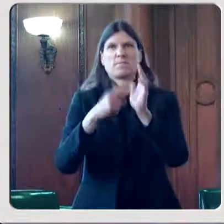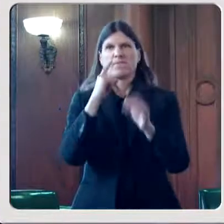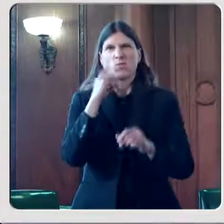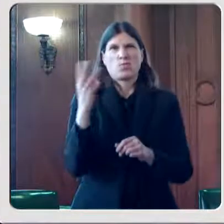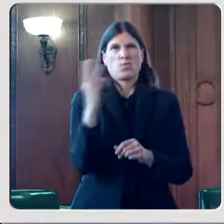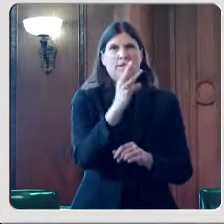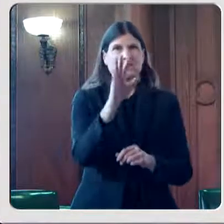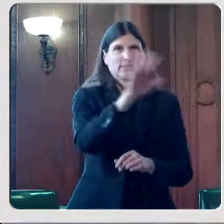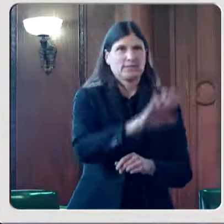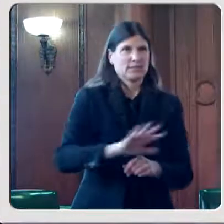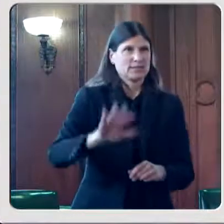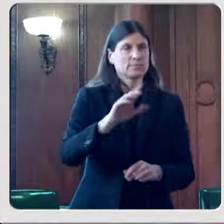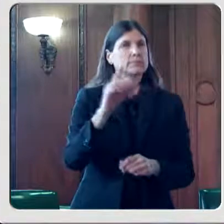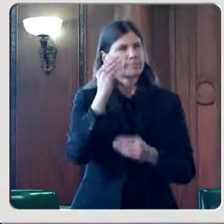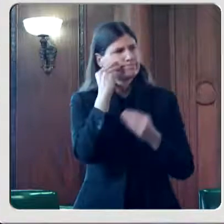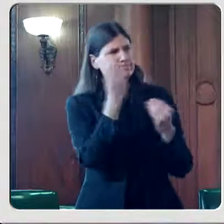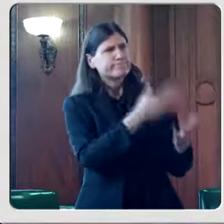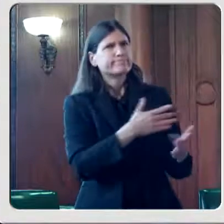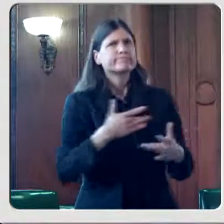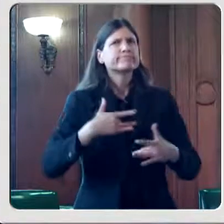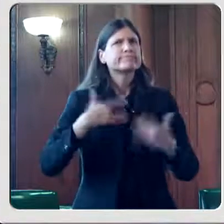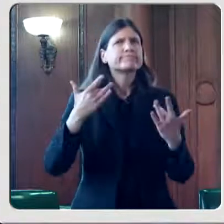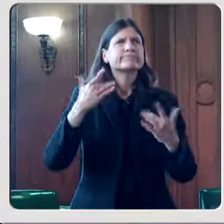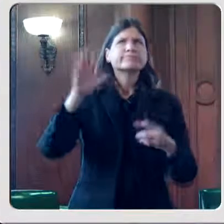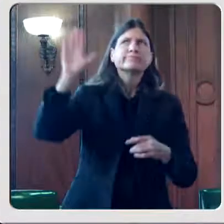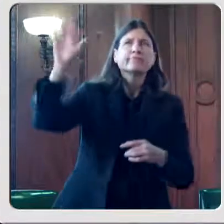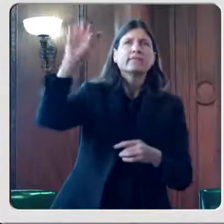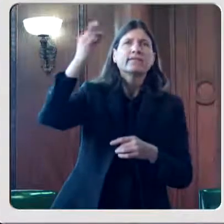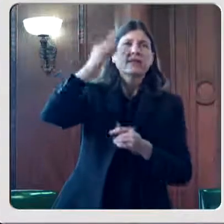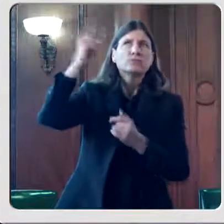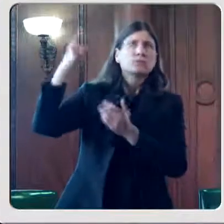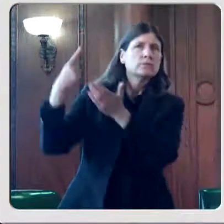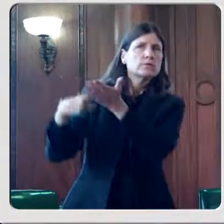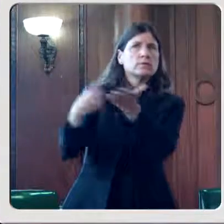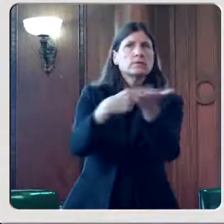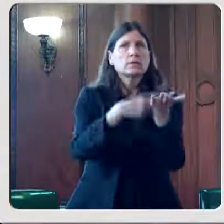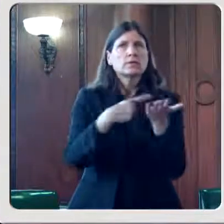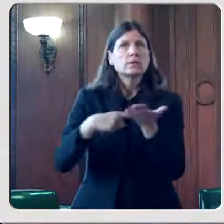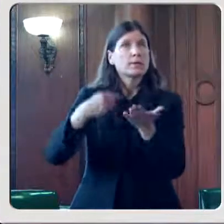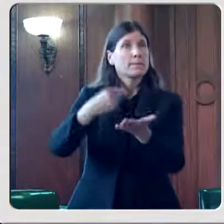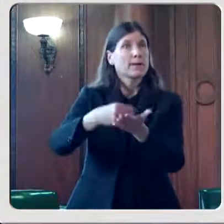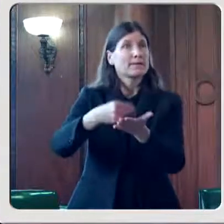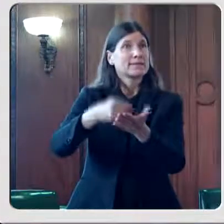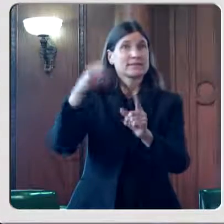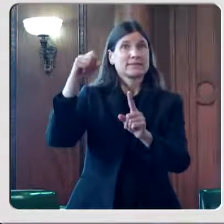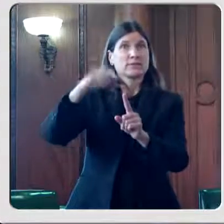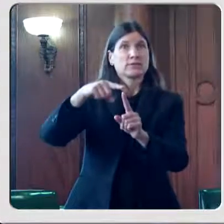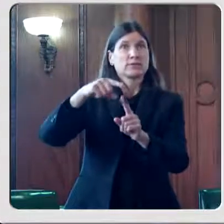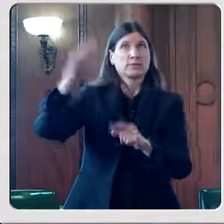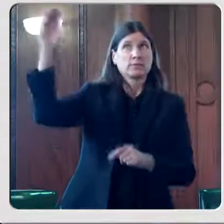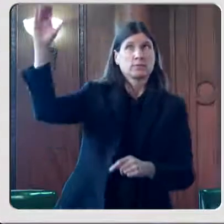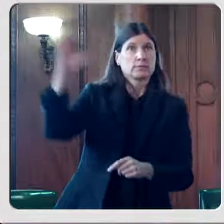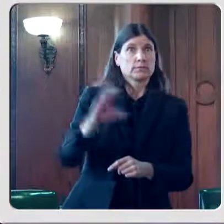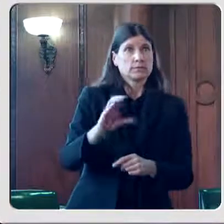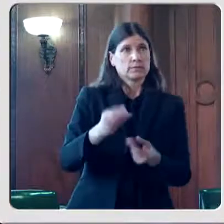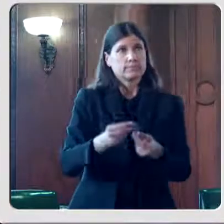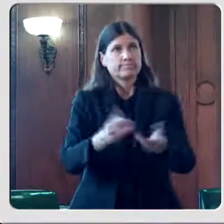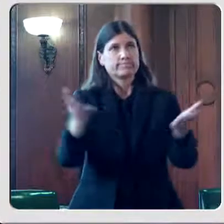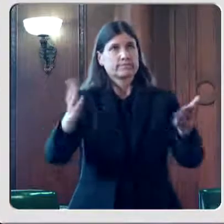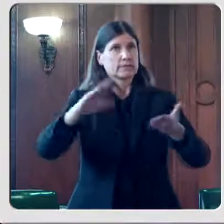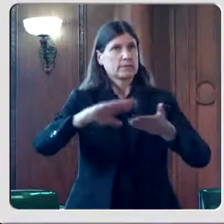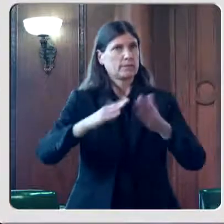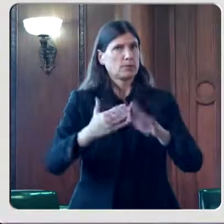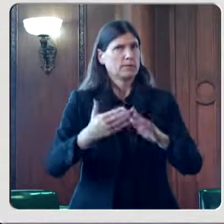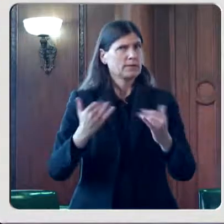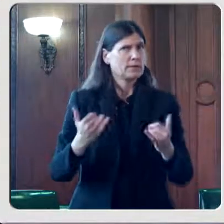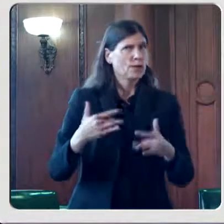federal stimulus, and it seemed, obviously, the checks seem to be move forward. There's a strong push to get money